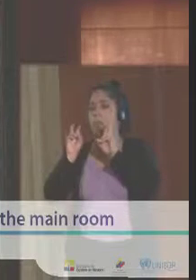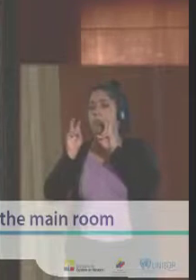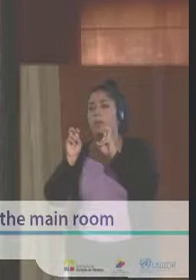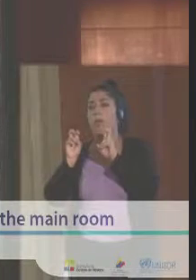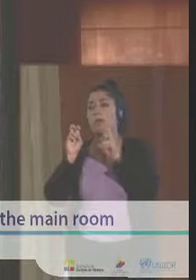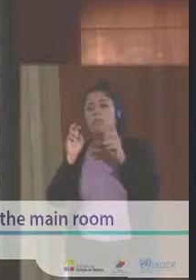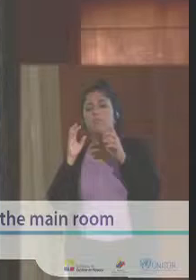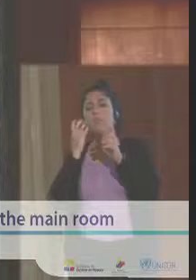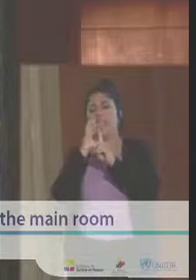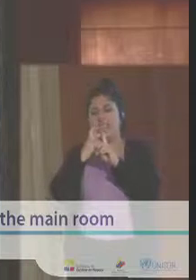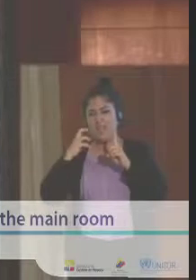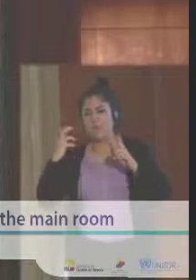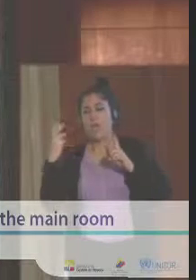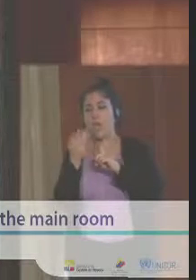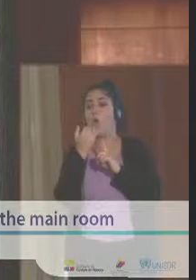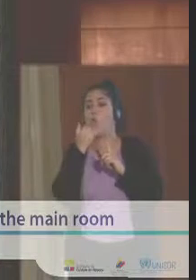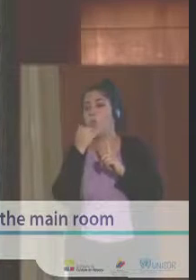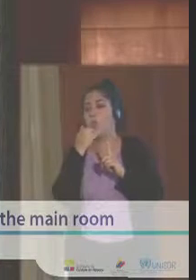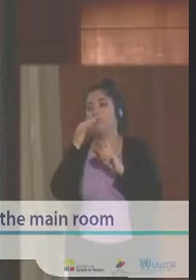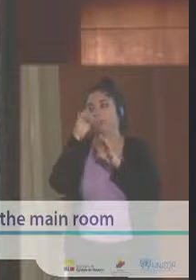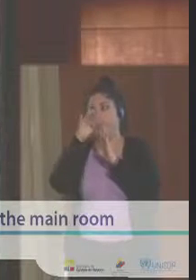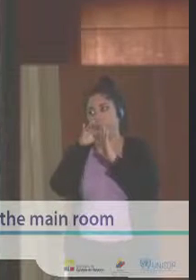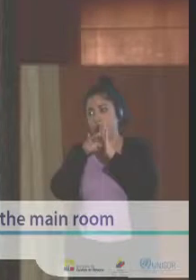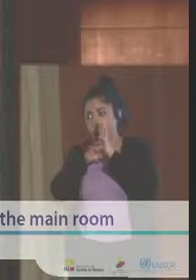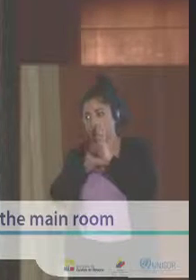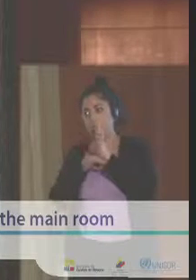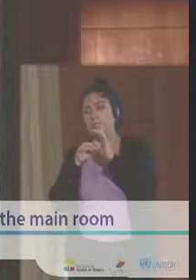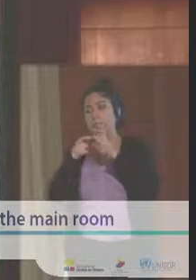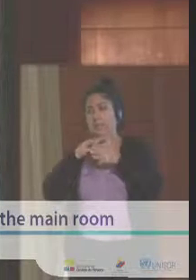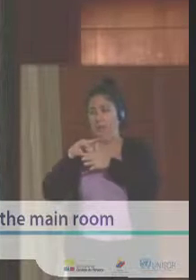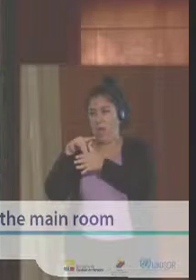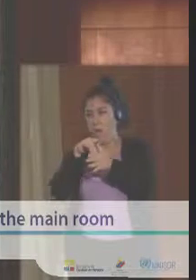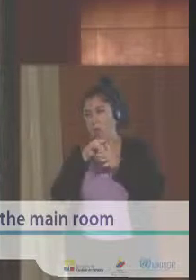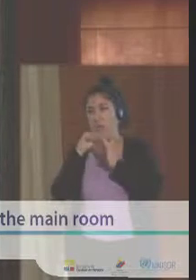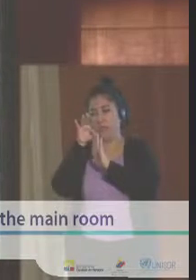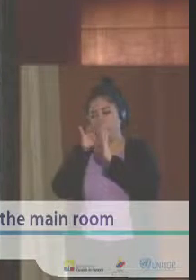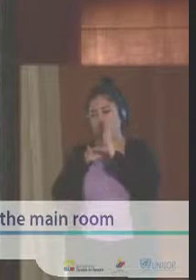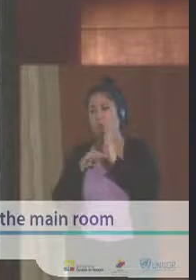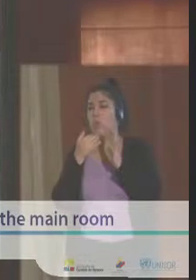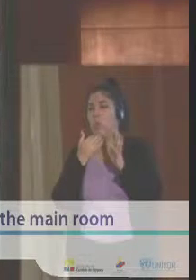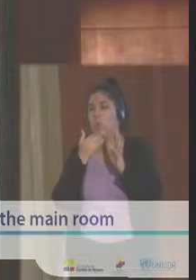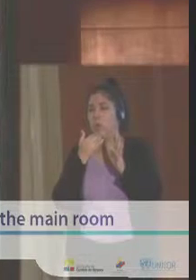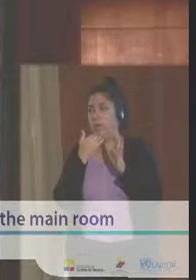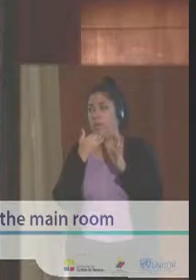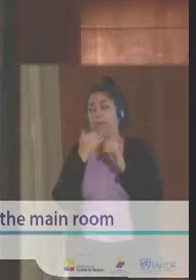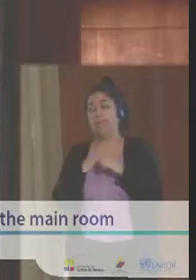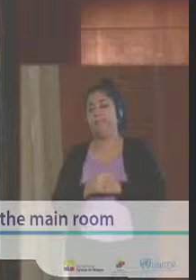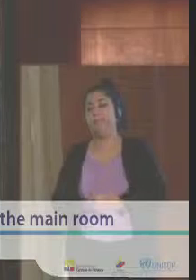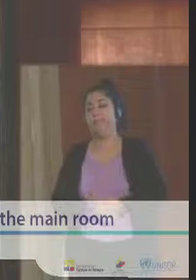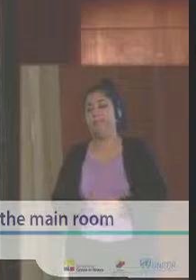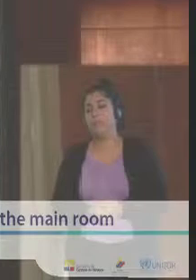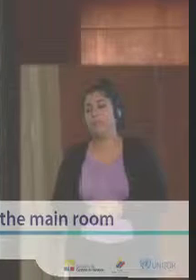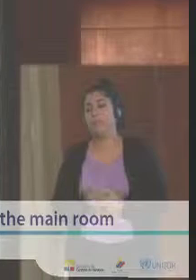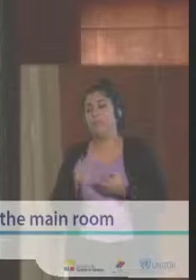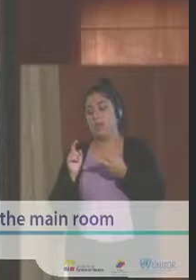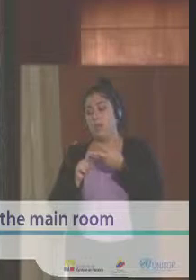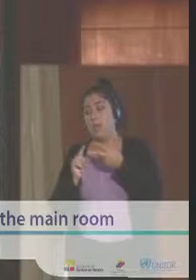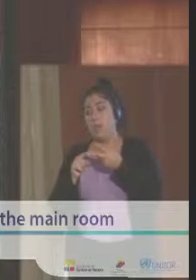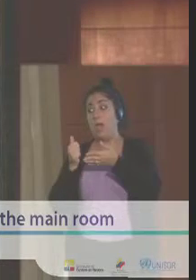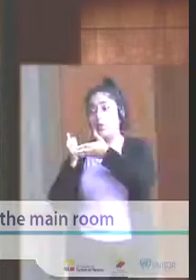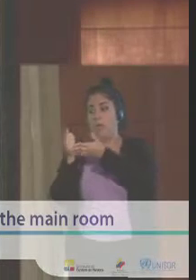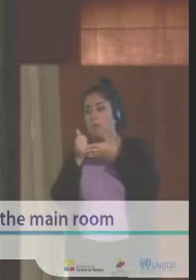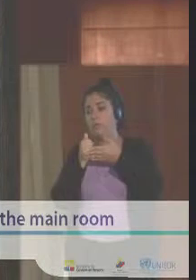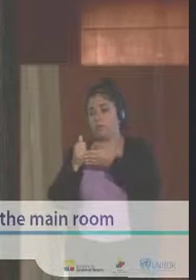context of climate change. This document, as I had mentioned, includes all the scenario of